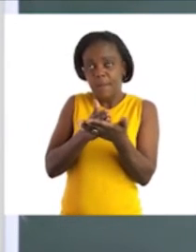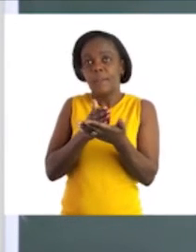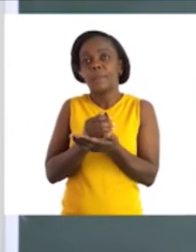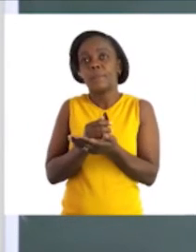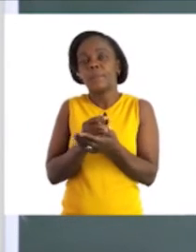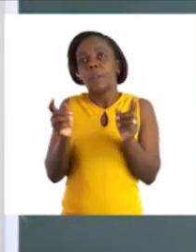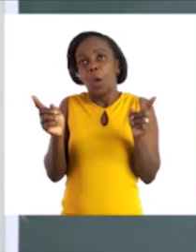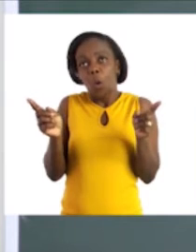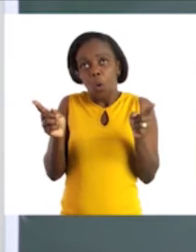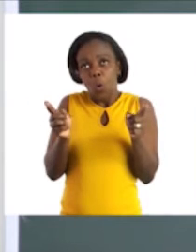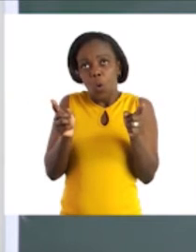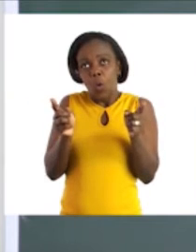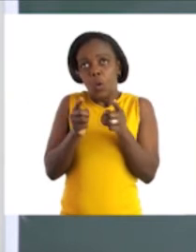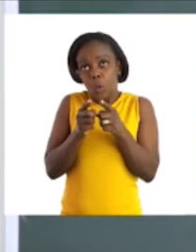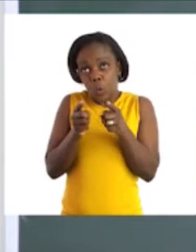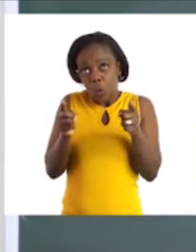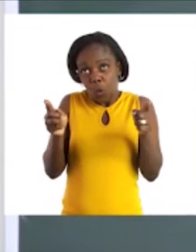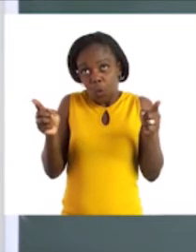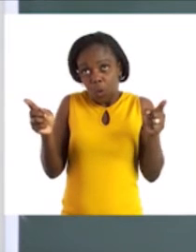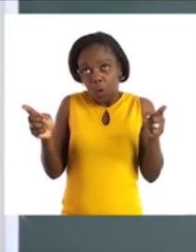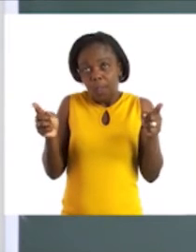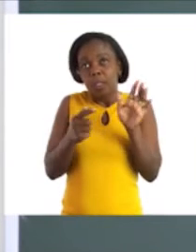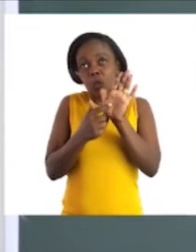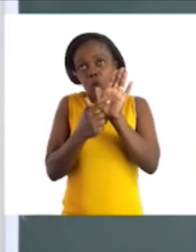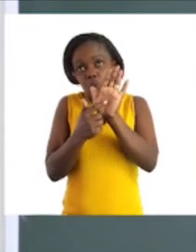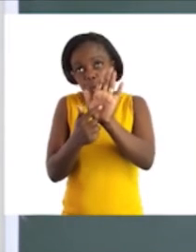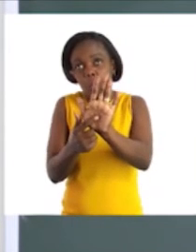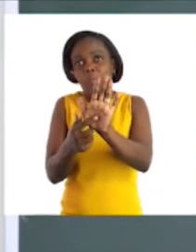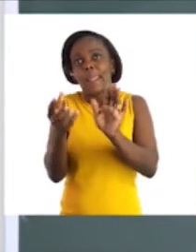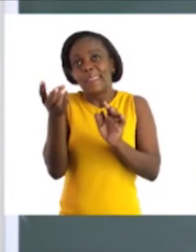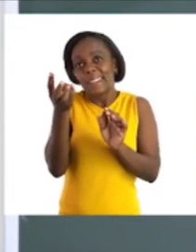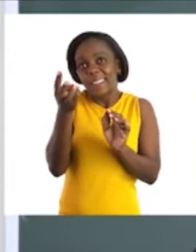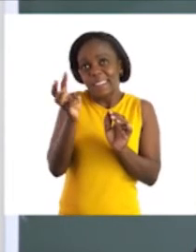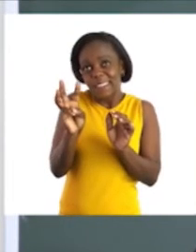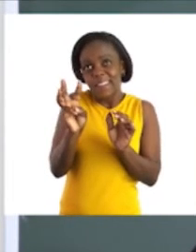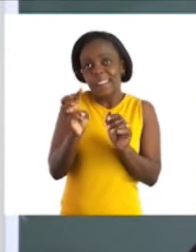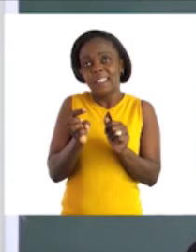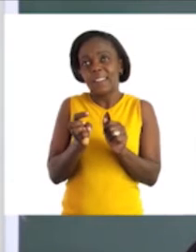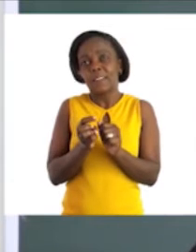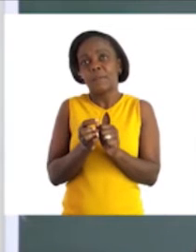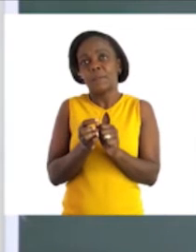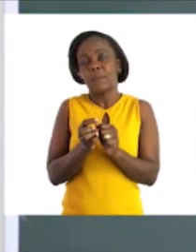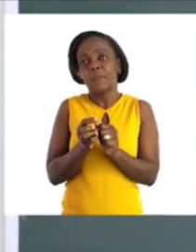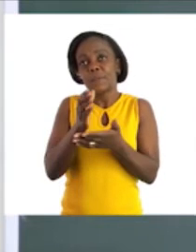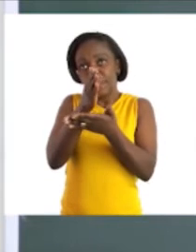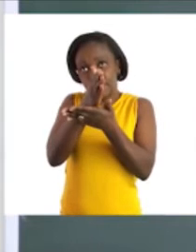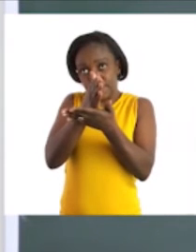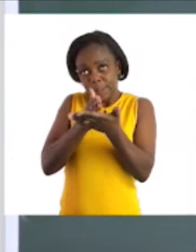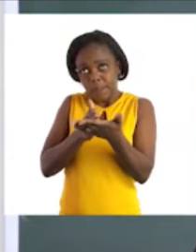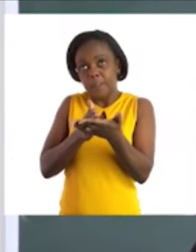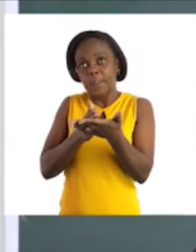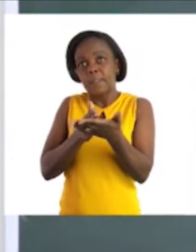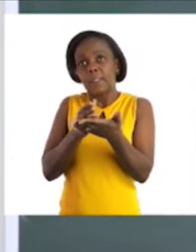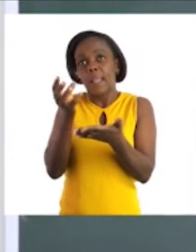the long hand is now pointing at exactly 6 like this to cut the circle in the middle, we